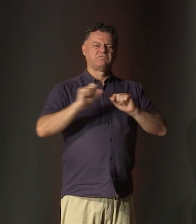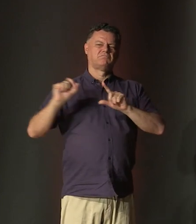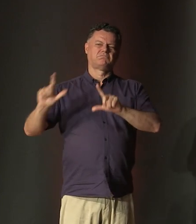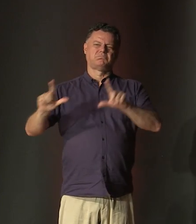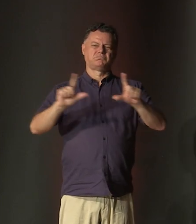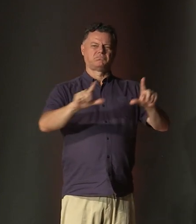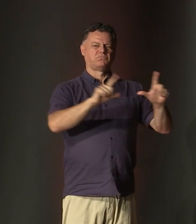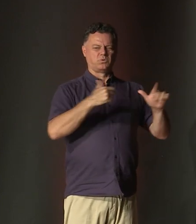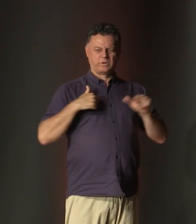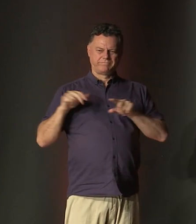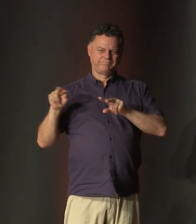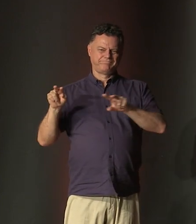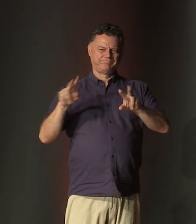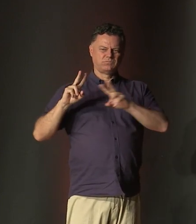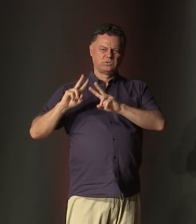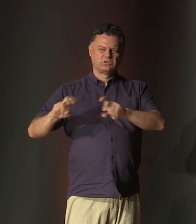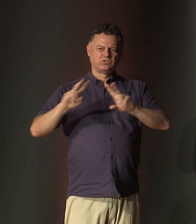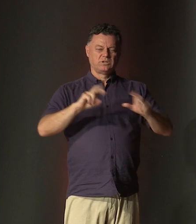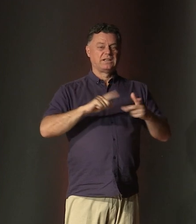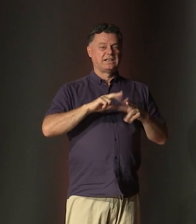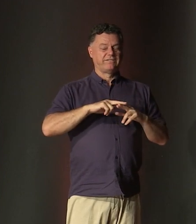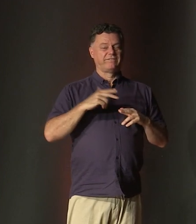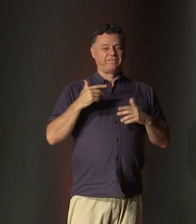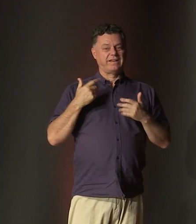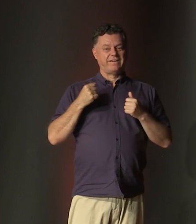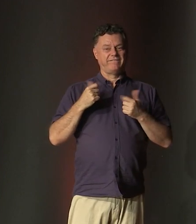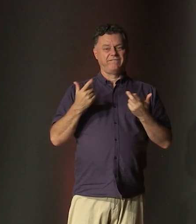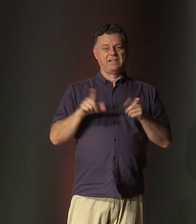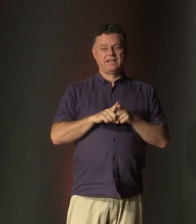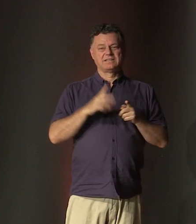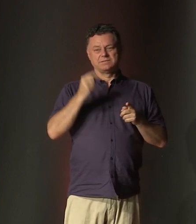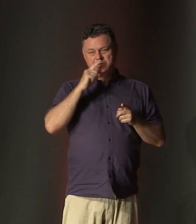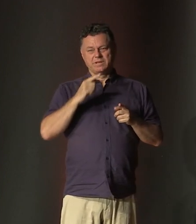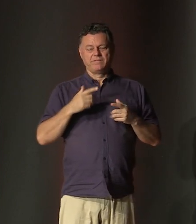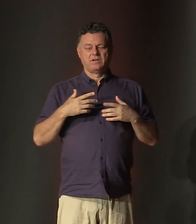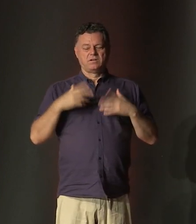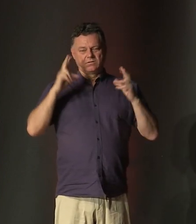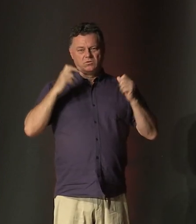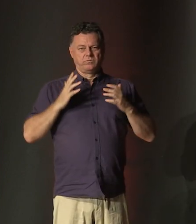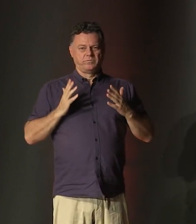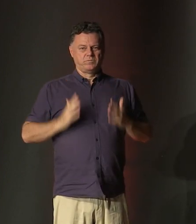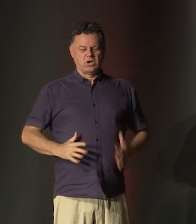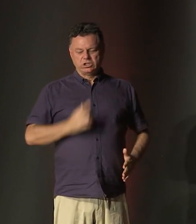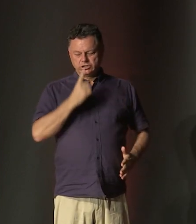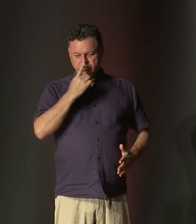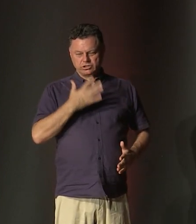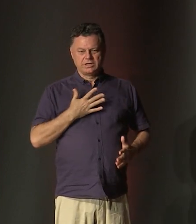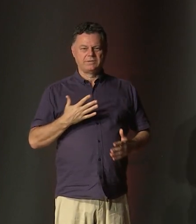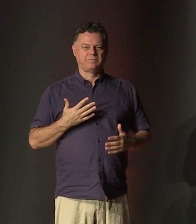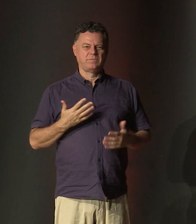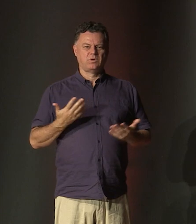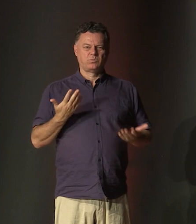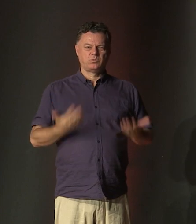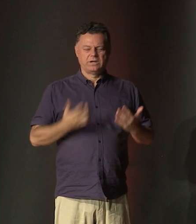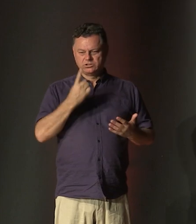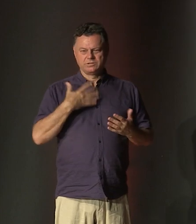be helpful for those struggling with body and weight-related shame, veterans